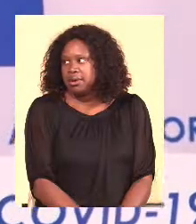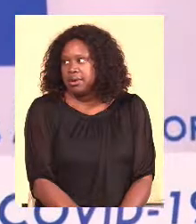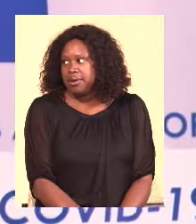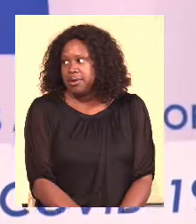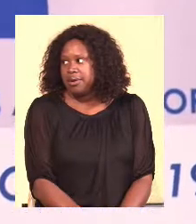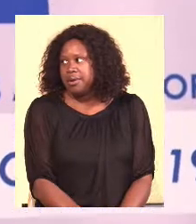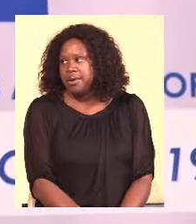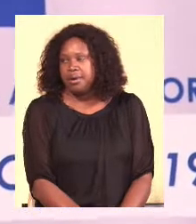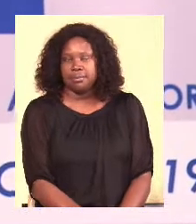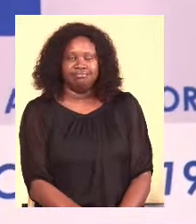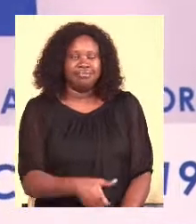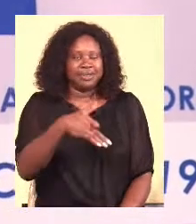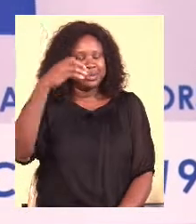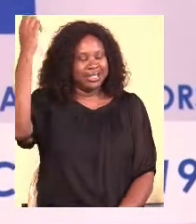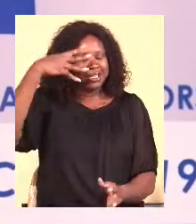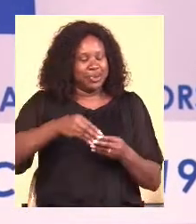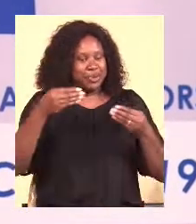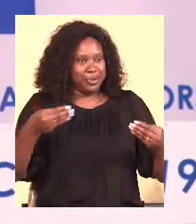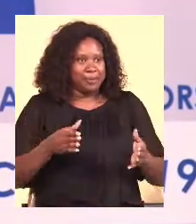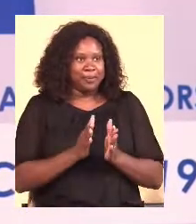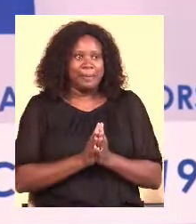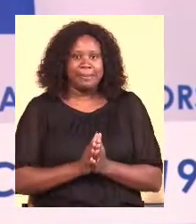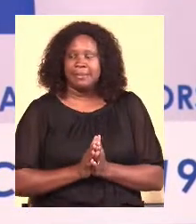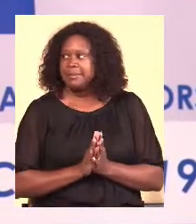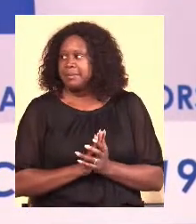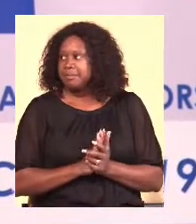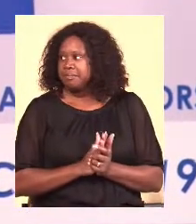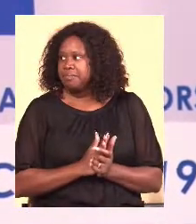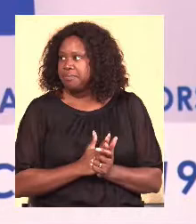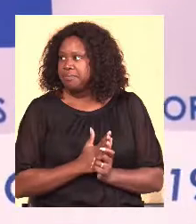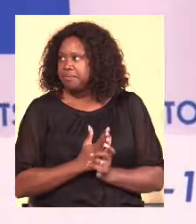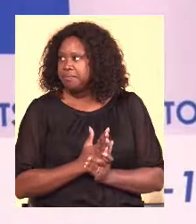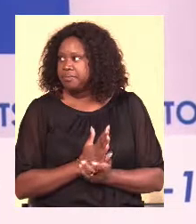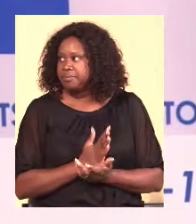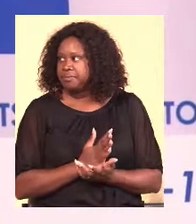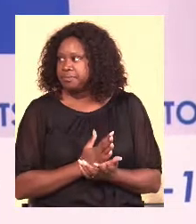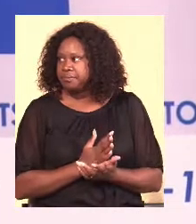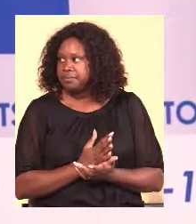Jemima Beatrice, Namibia Media Holdings, Namibian Sun newspaper.